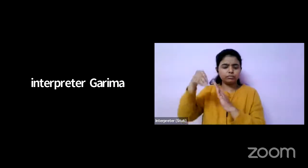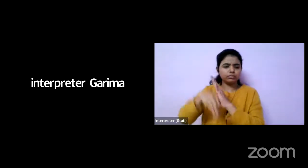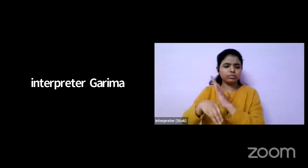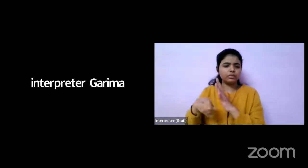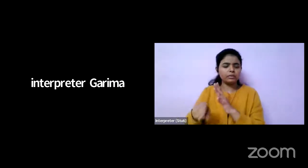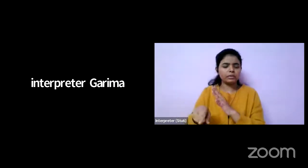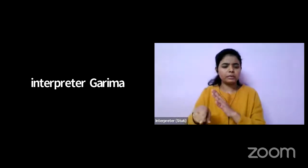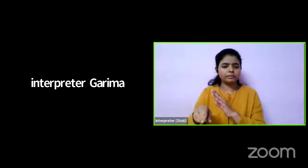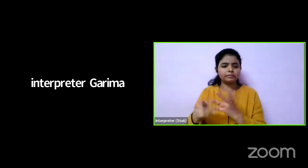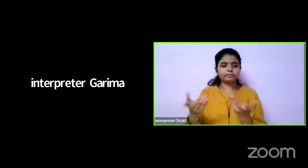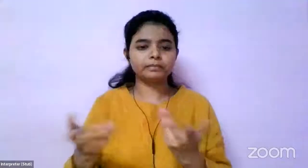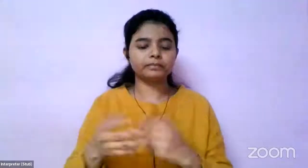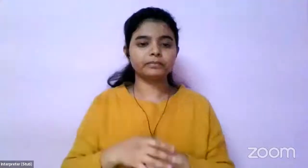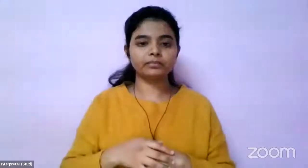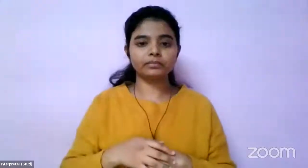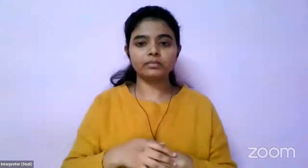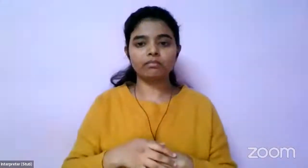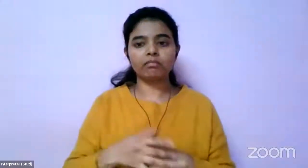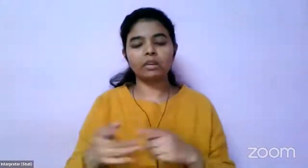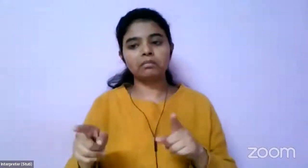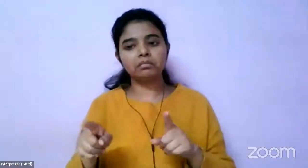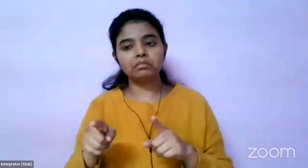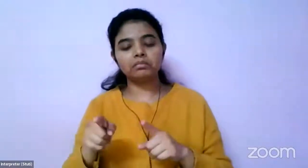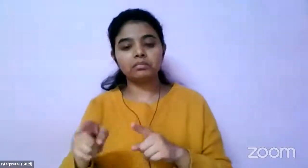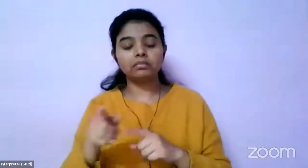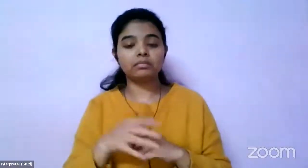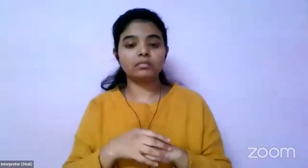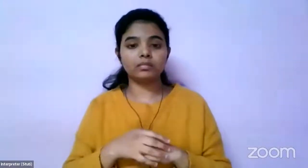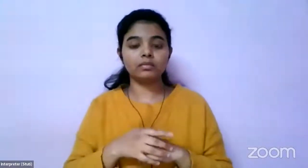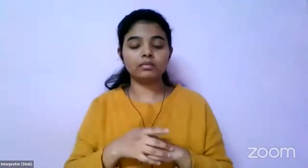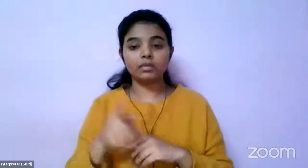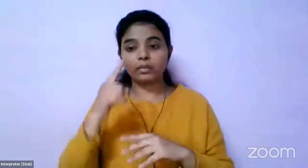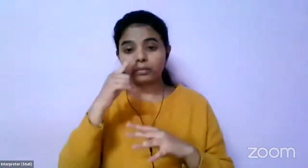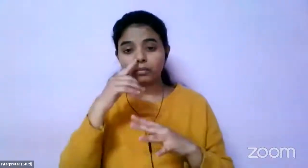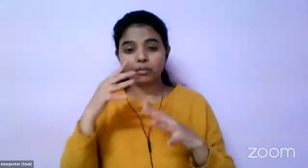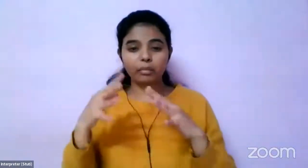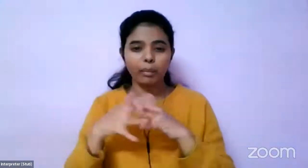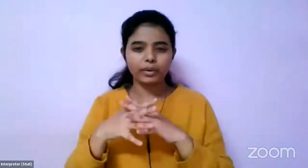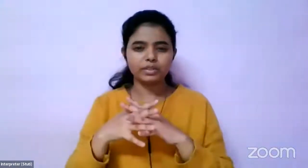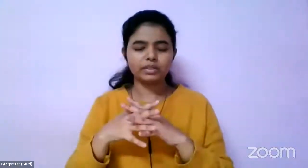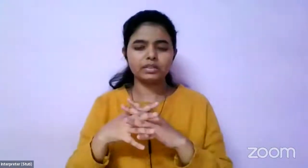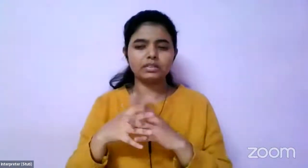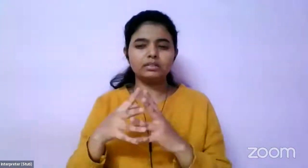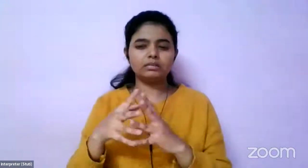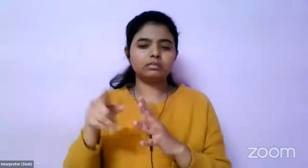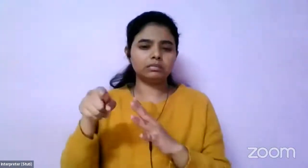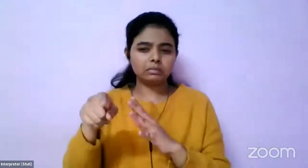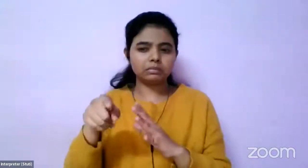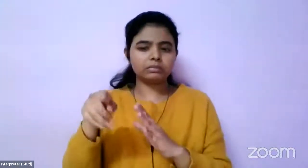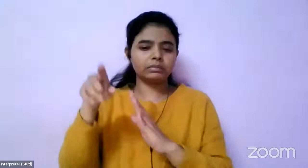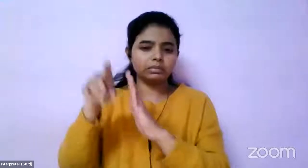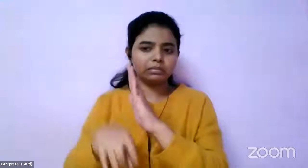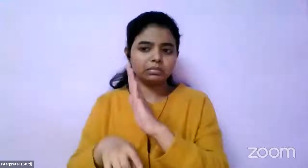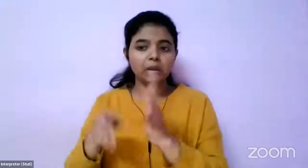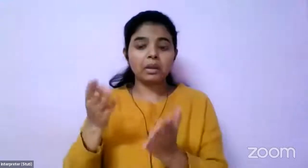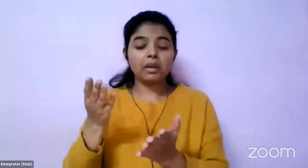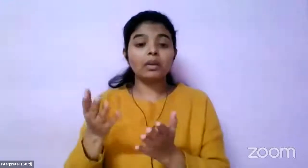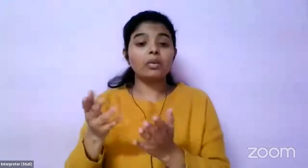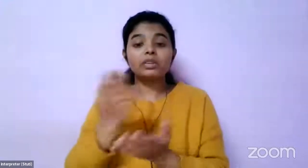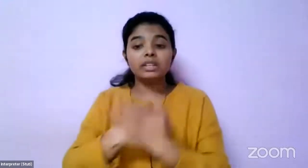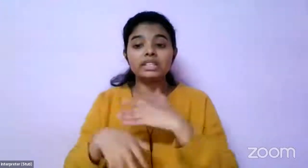to brand women who are deviating from the norm. They can be separated, they can